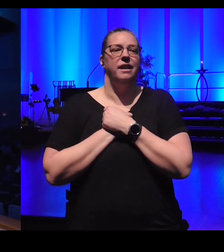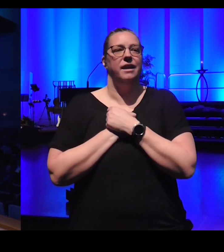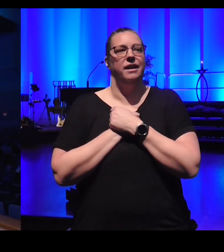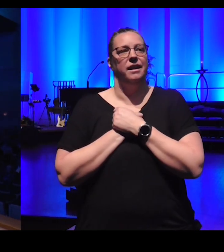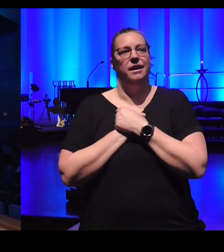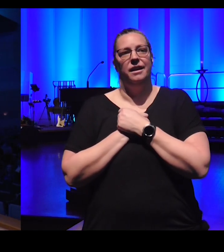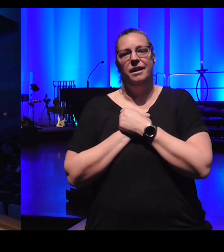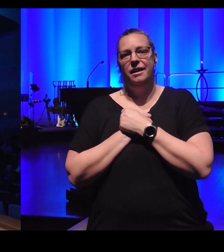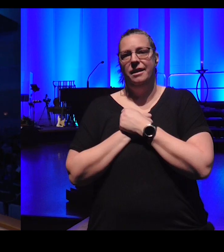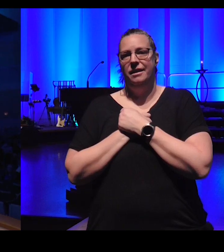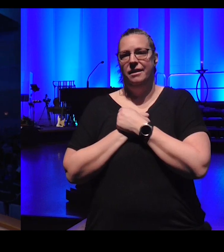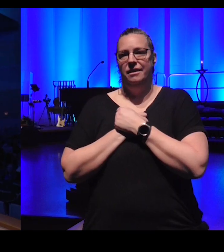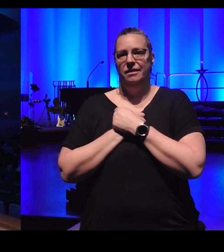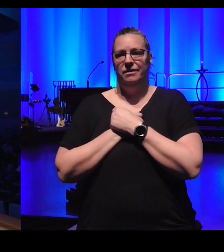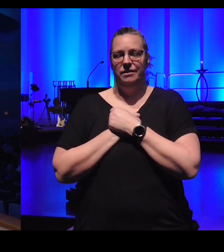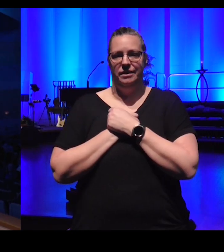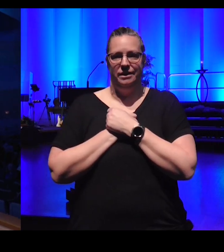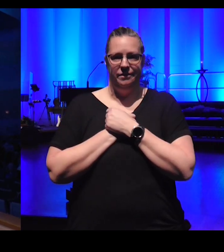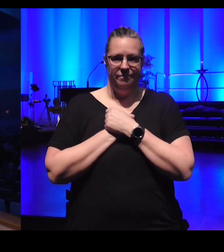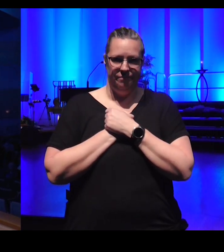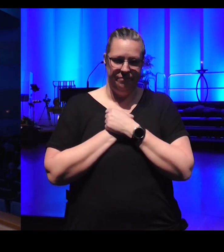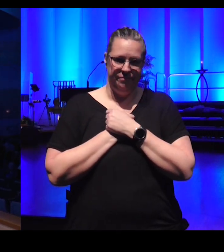only love.